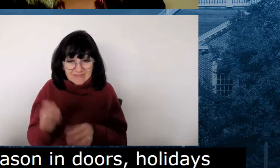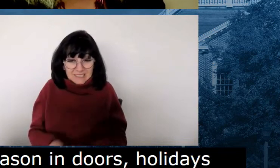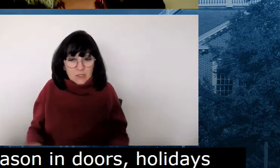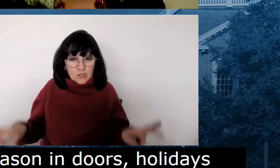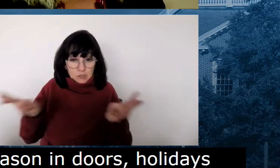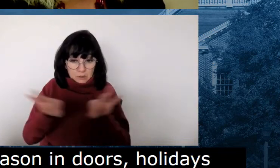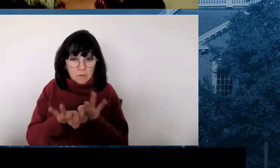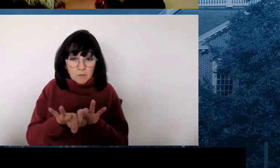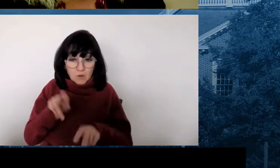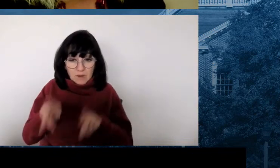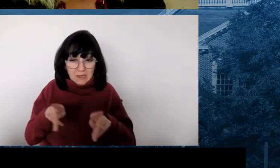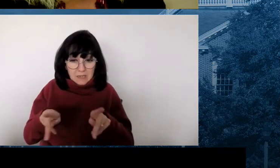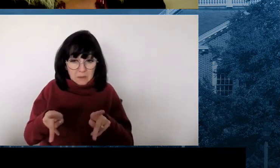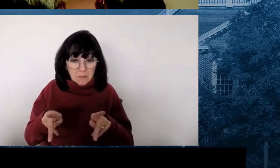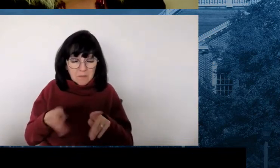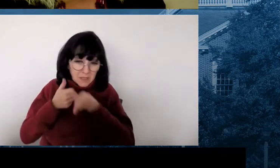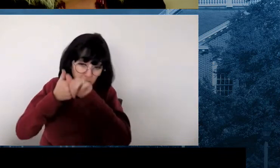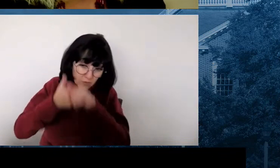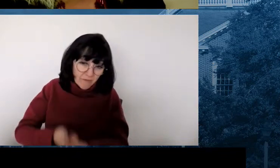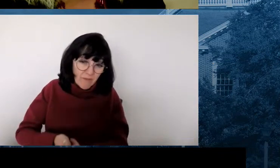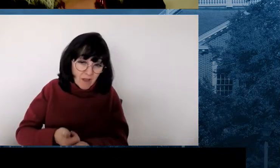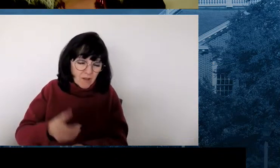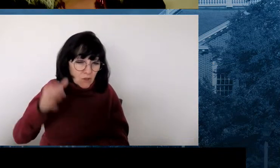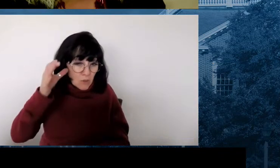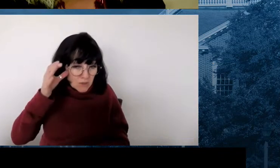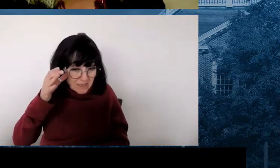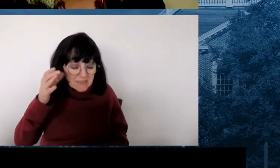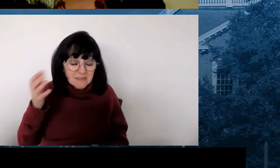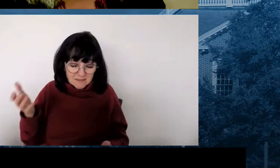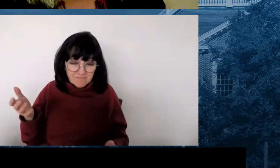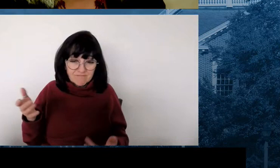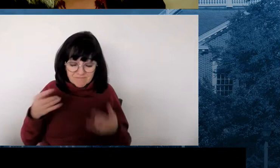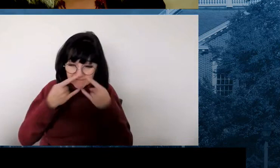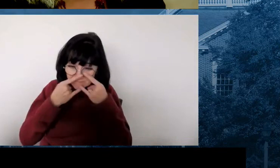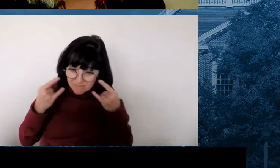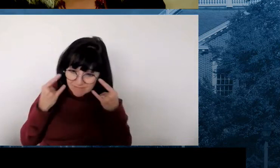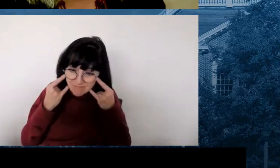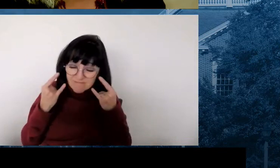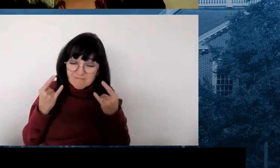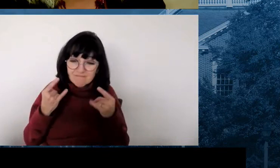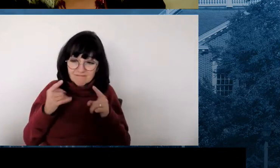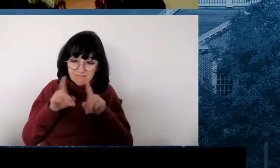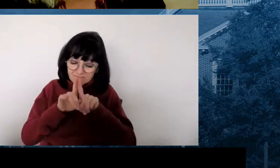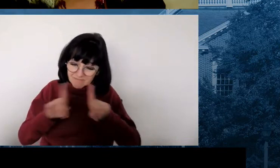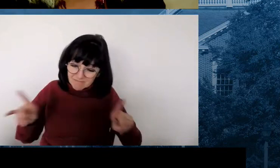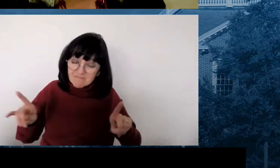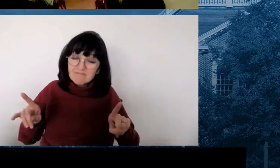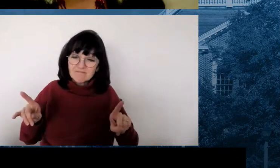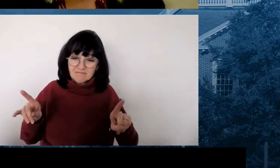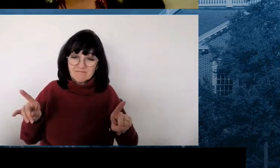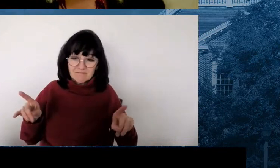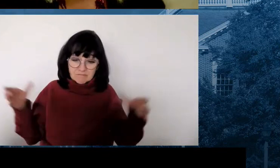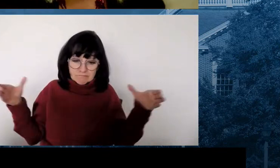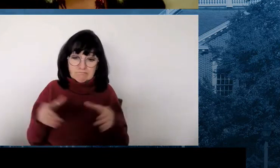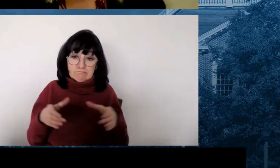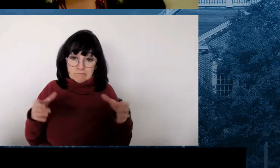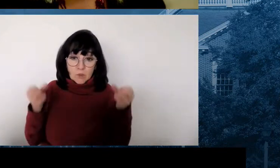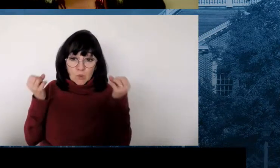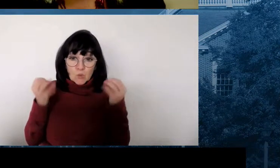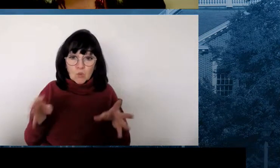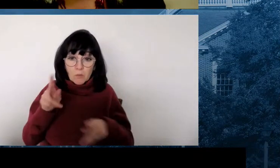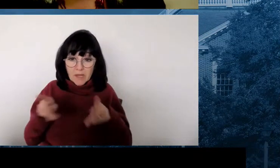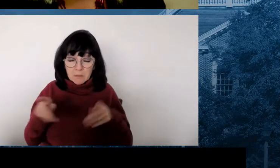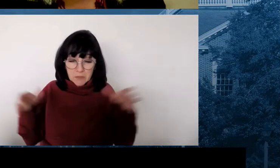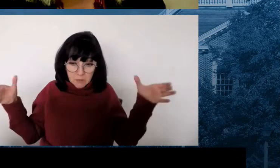do. And that's why we brought Dr. Tam and Sharon on with us today to underscore